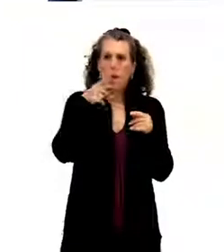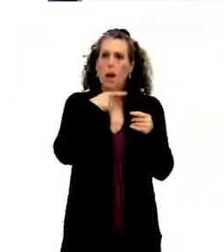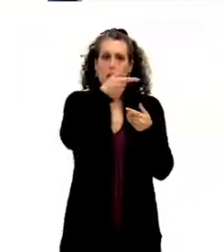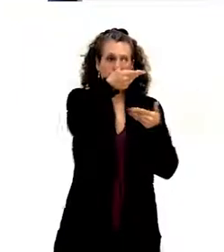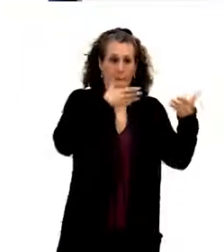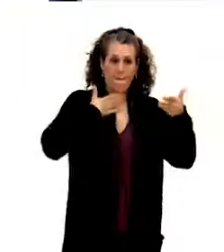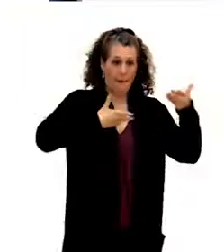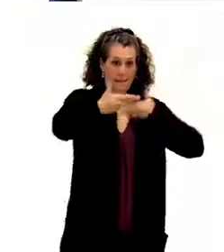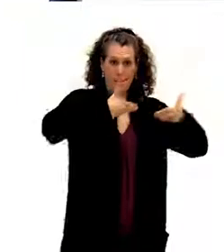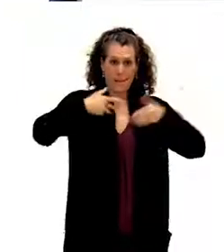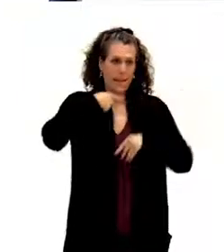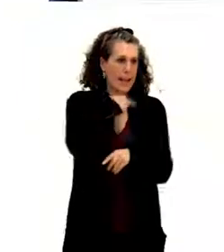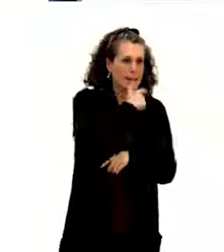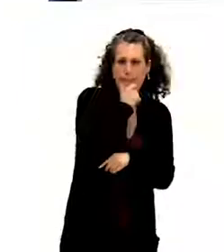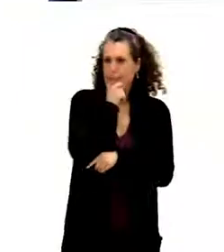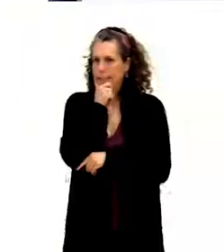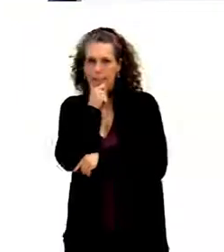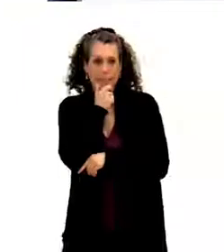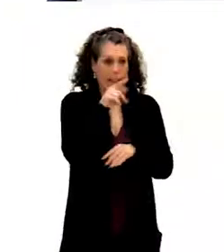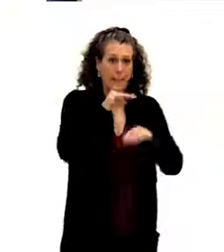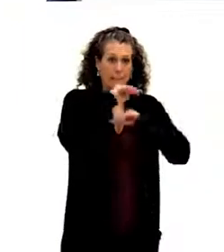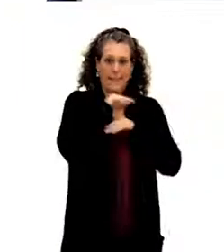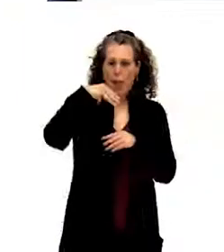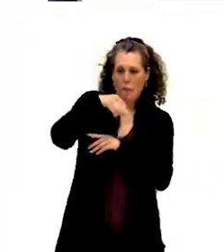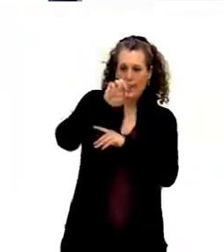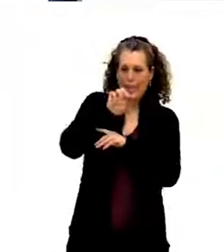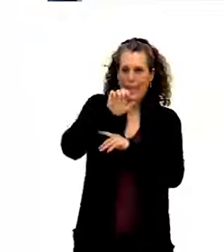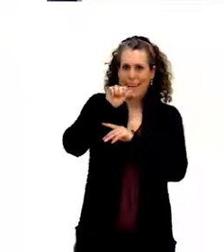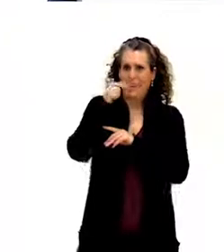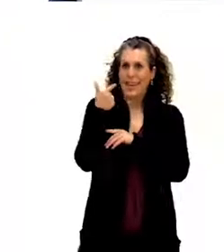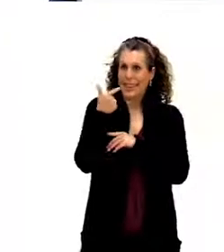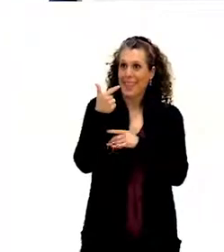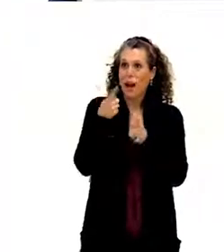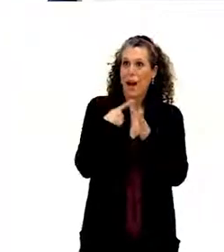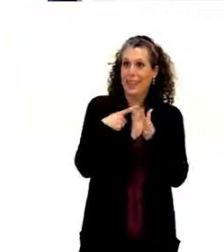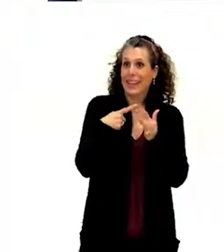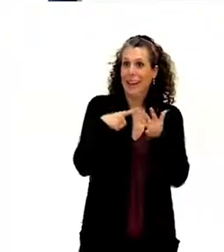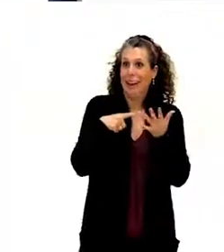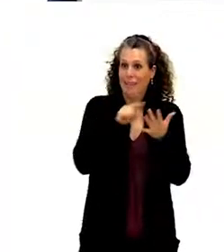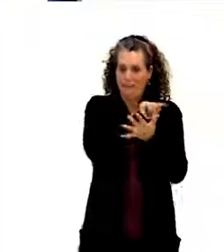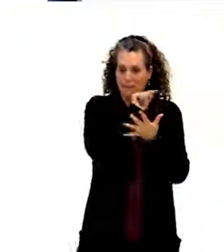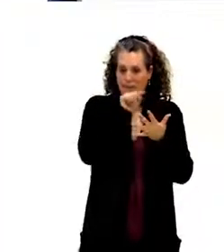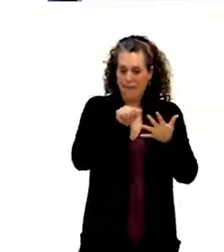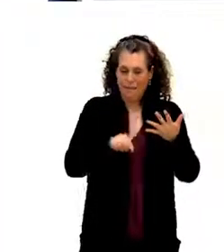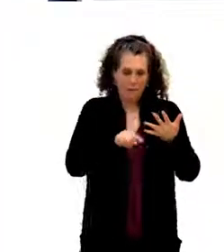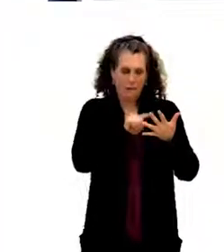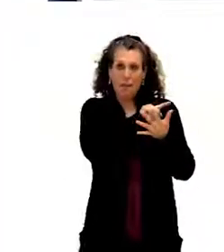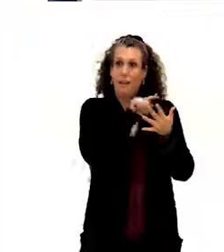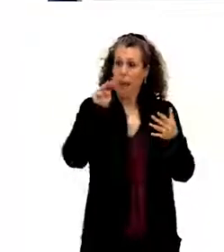the MEET criterion. The MEET criterion is the only criterion that can